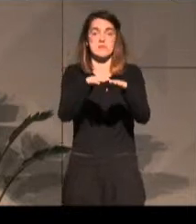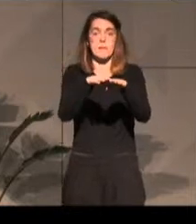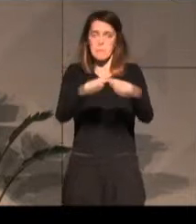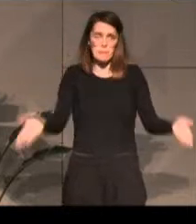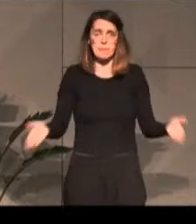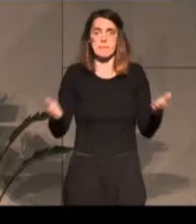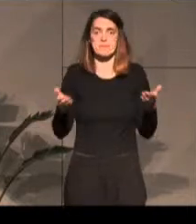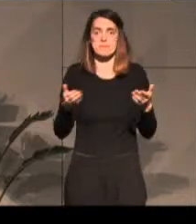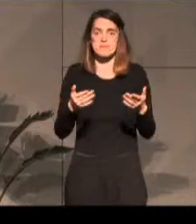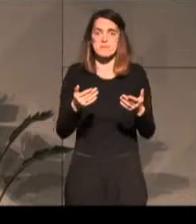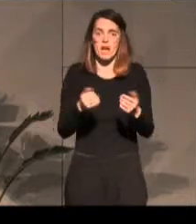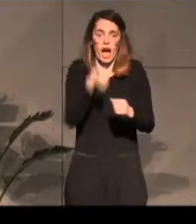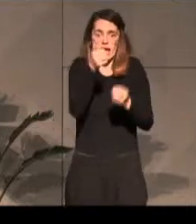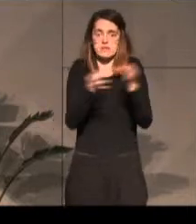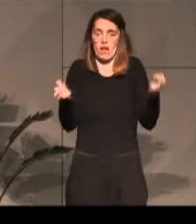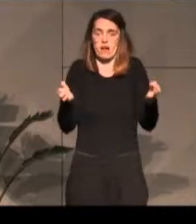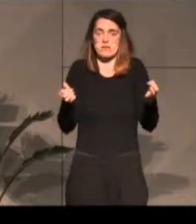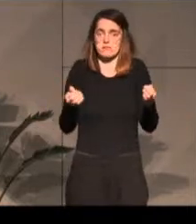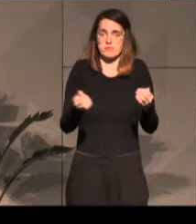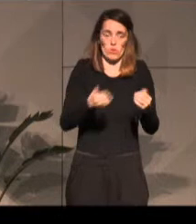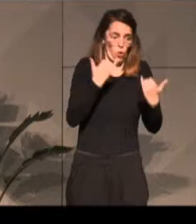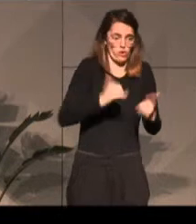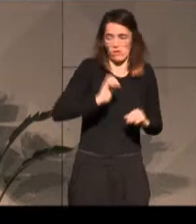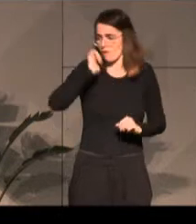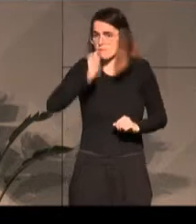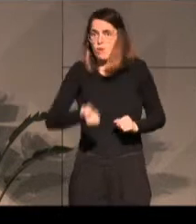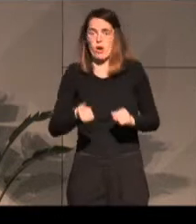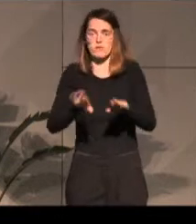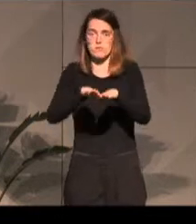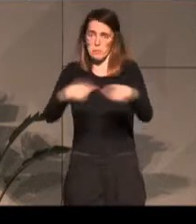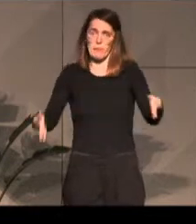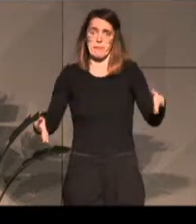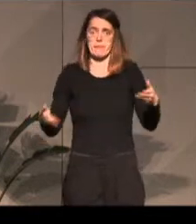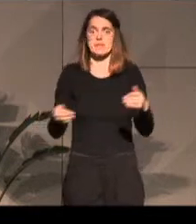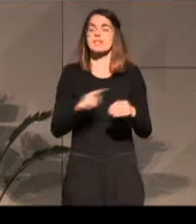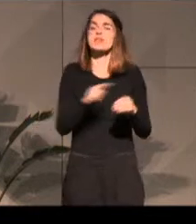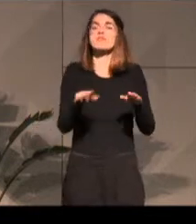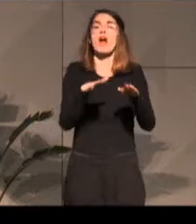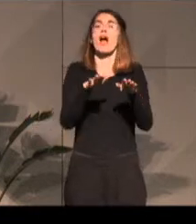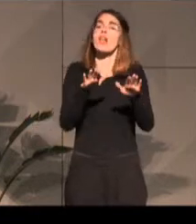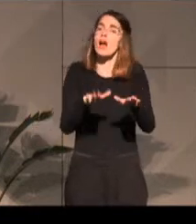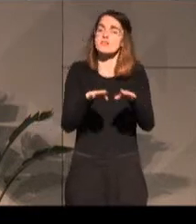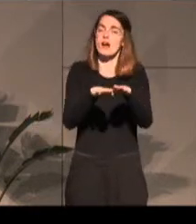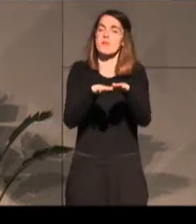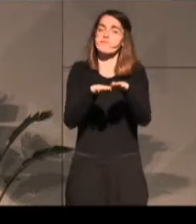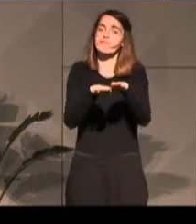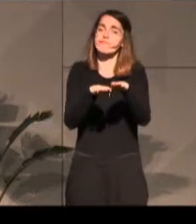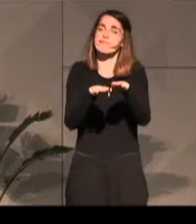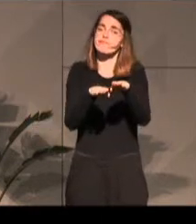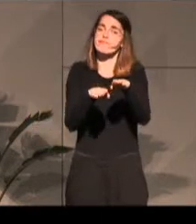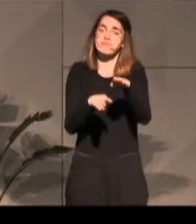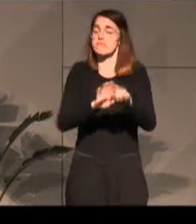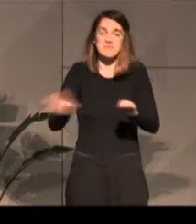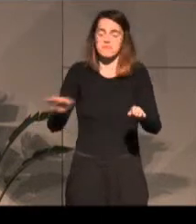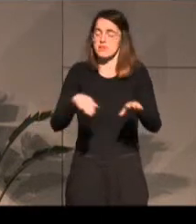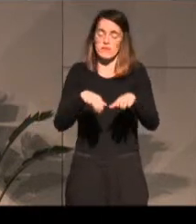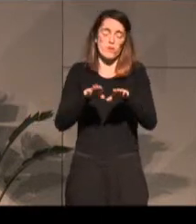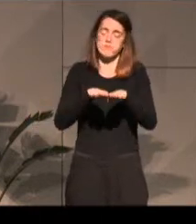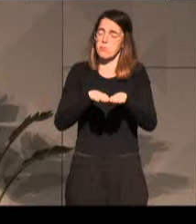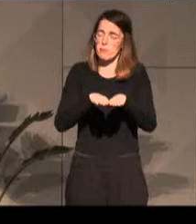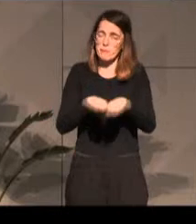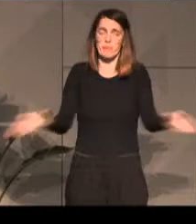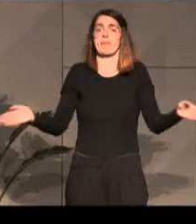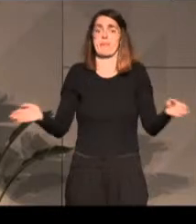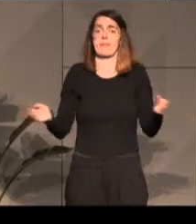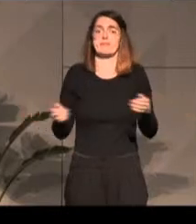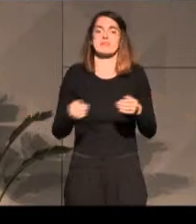just crack. They're intact flows 4 meters thick on one day, and the next